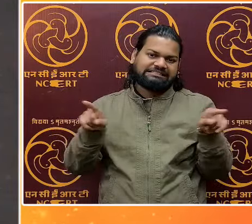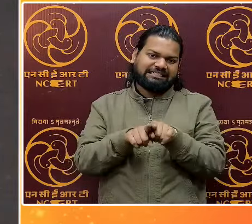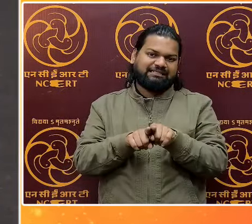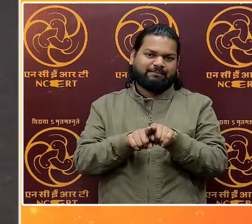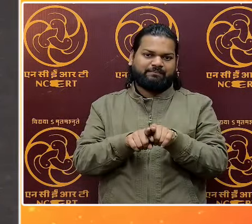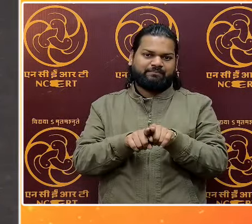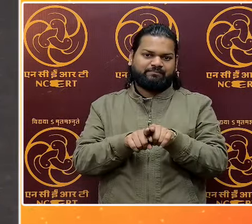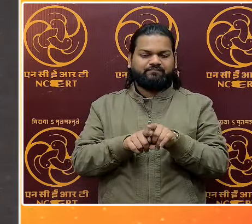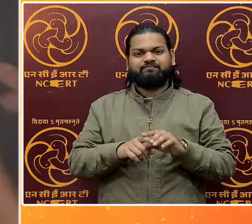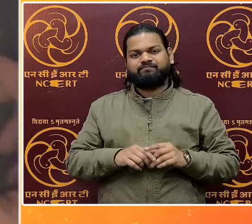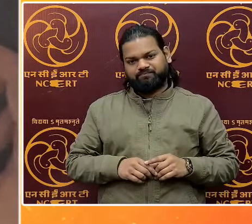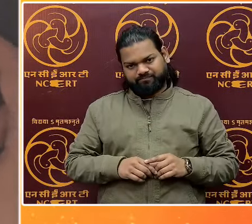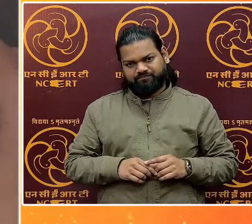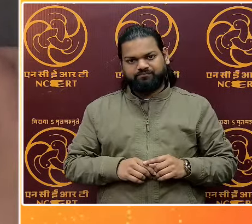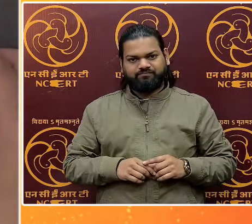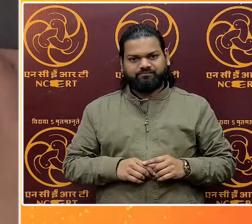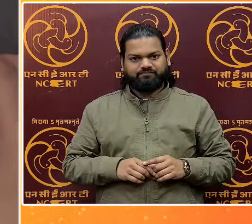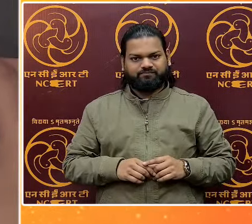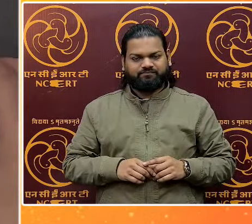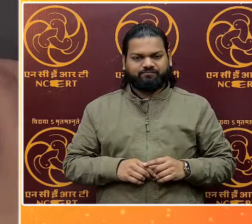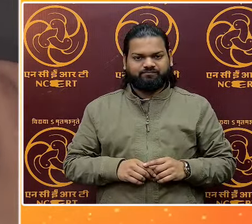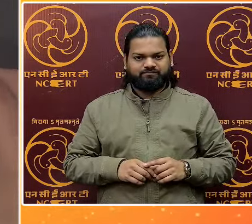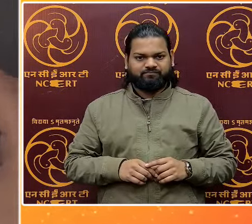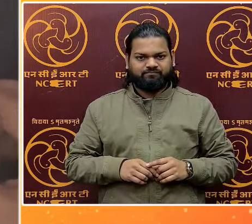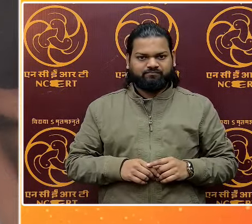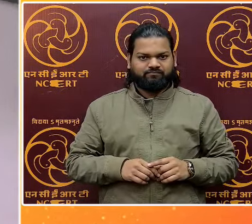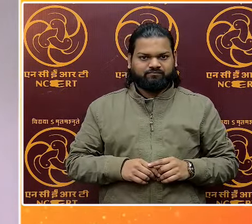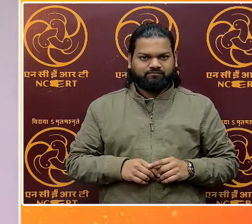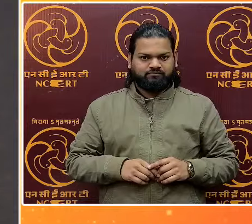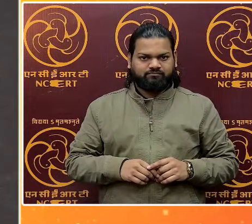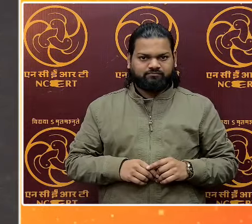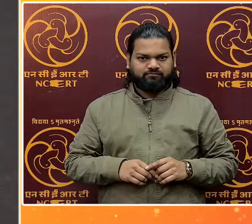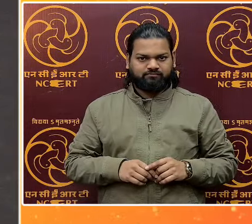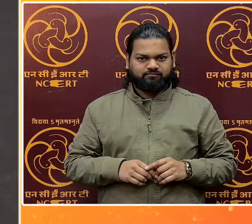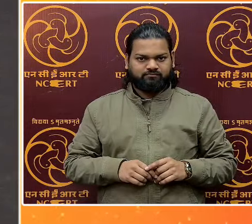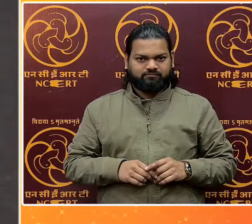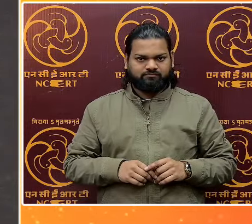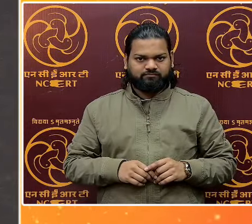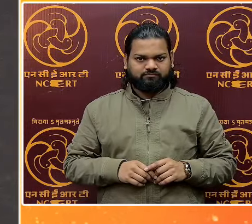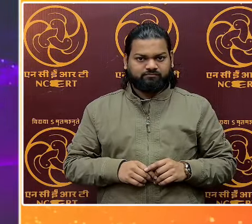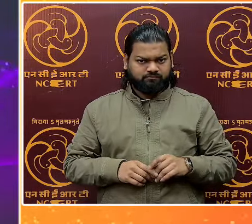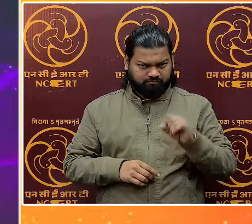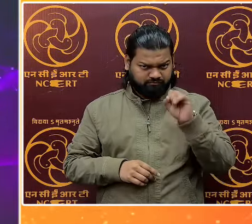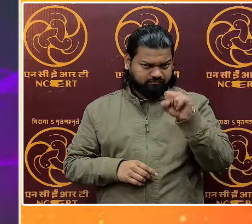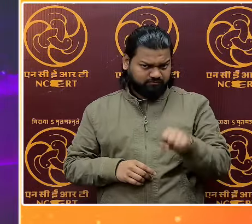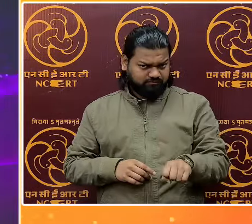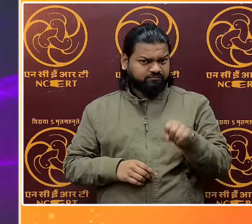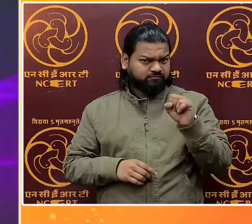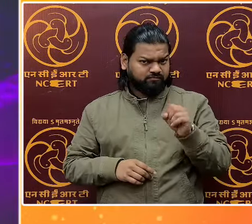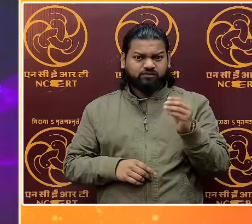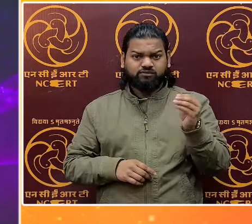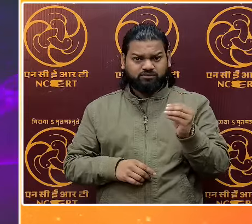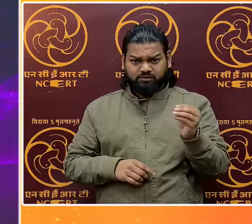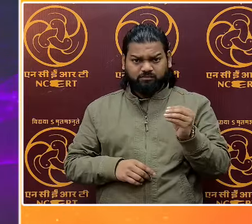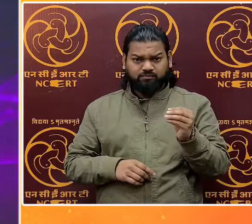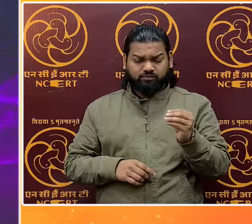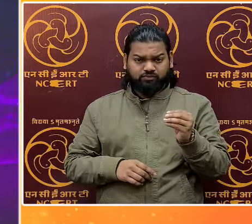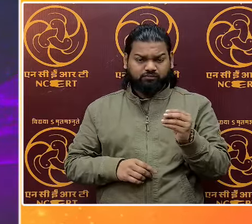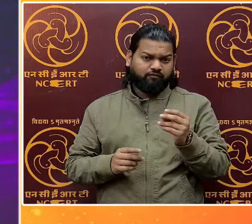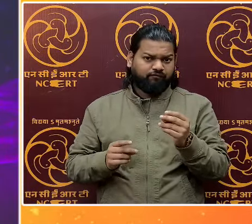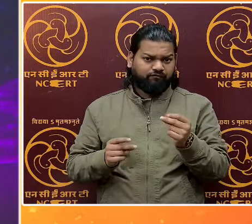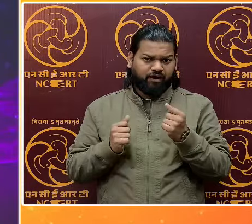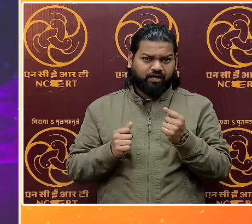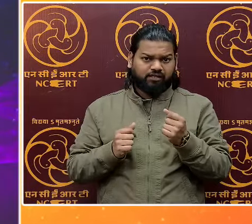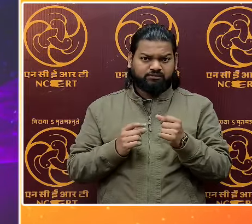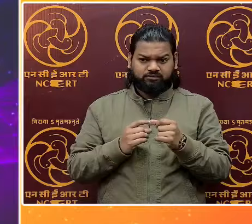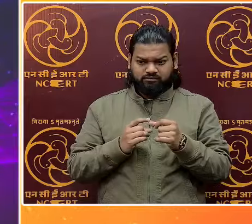angle R. Okay. So, what are the lists? We can take some quick review